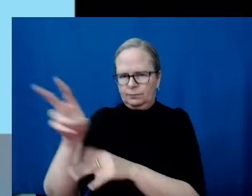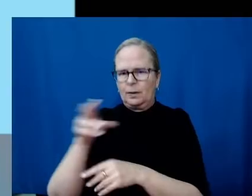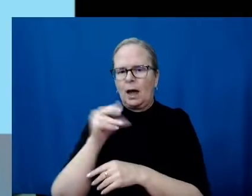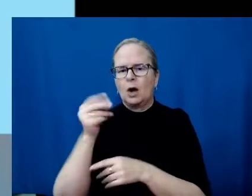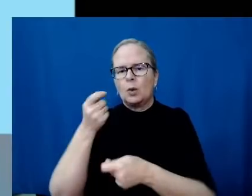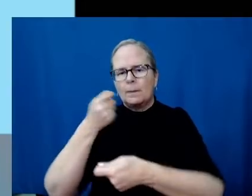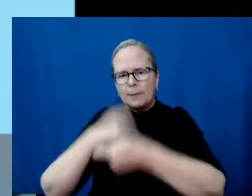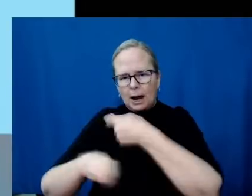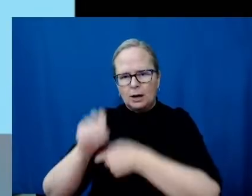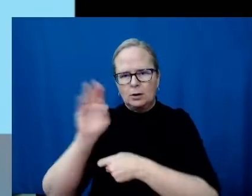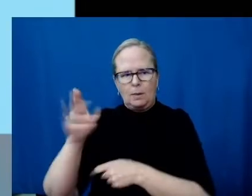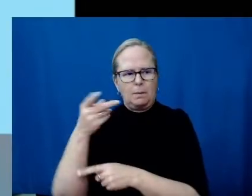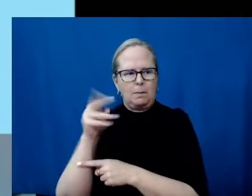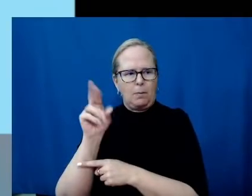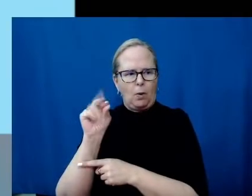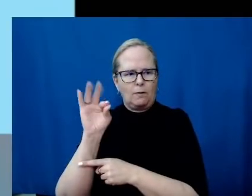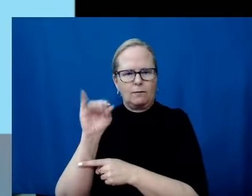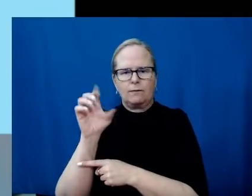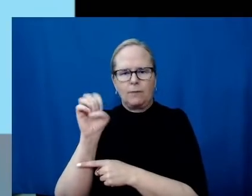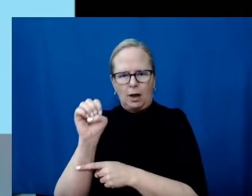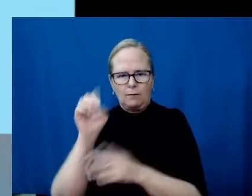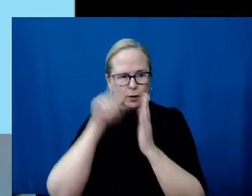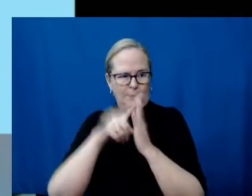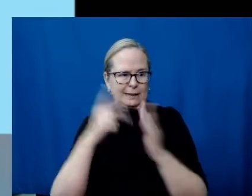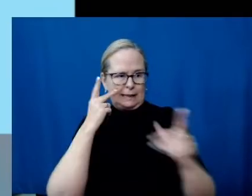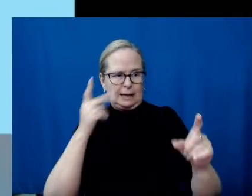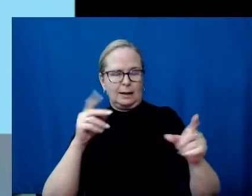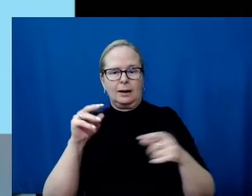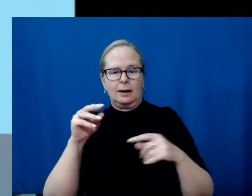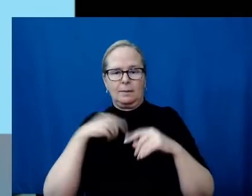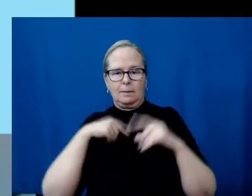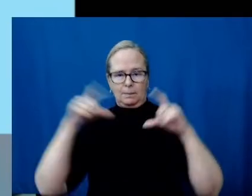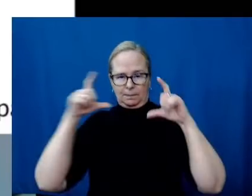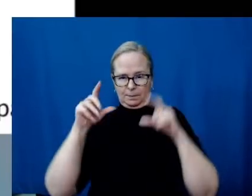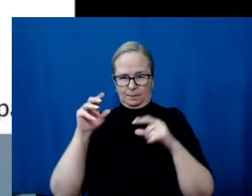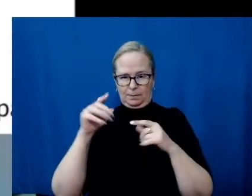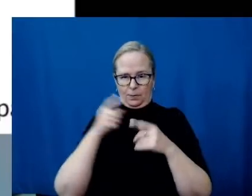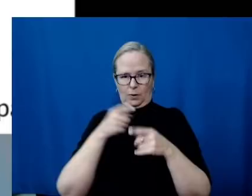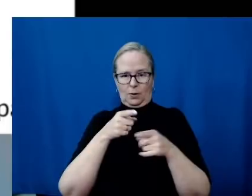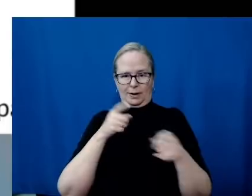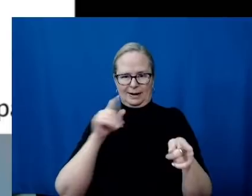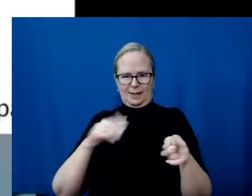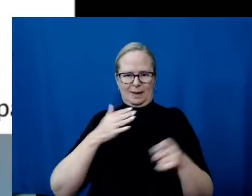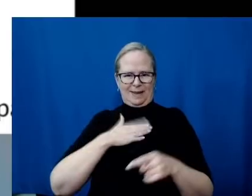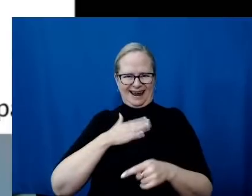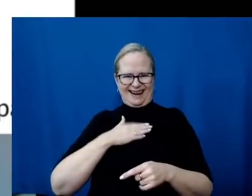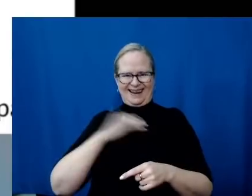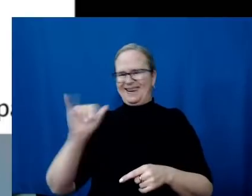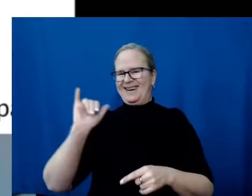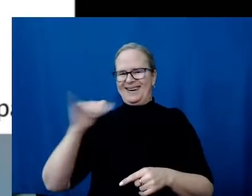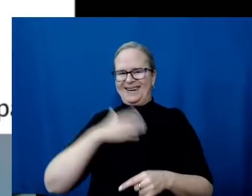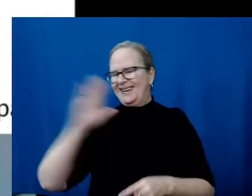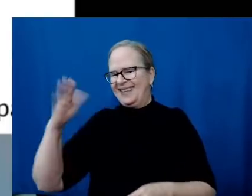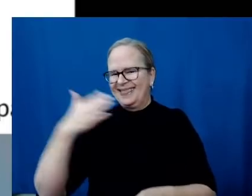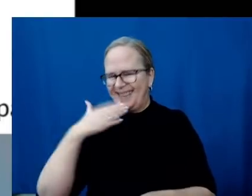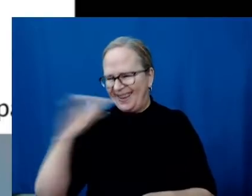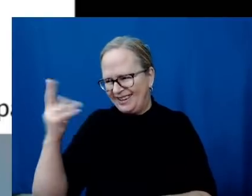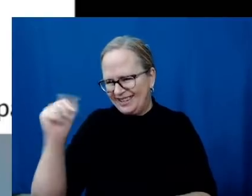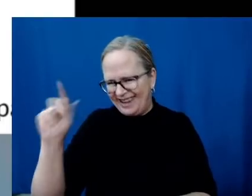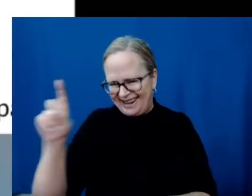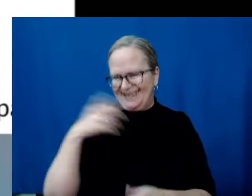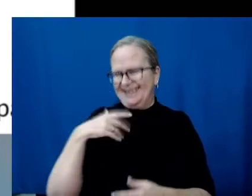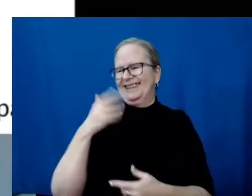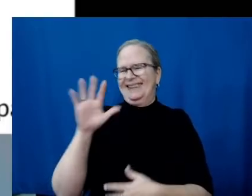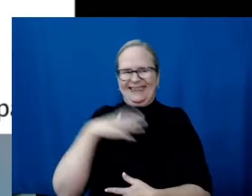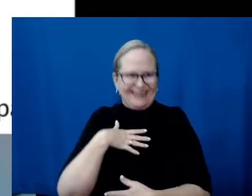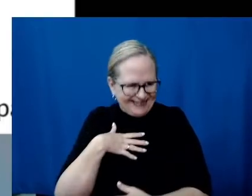today and replace your profile picture with it for the weekend or longer. Oh, yeah, that's one